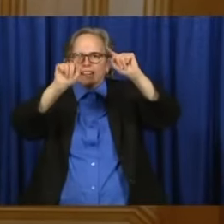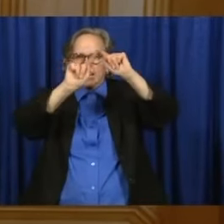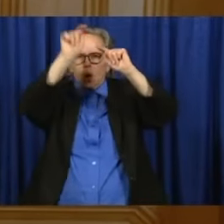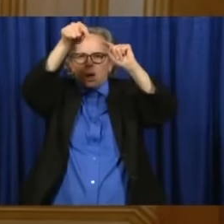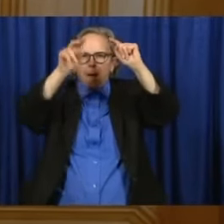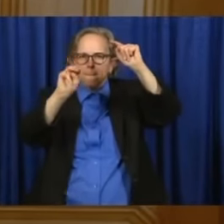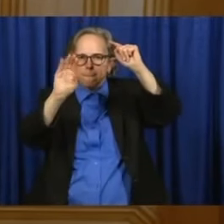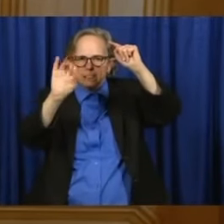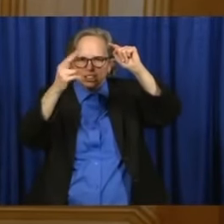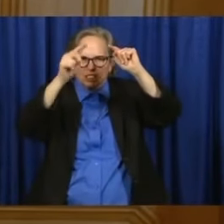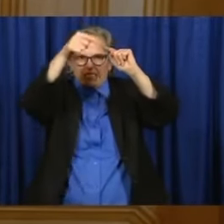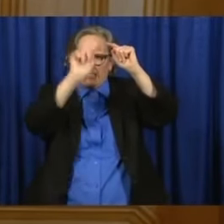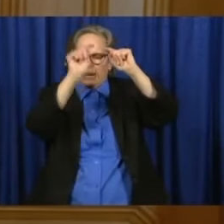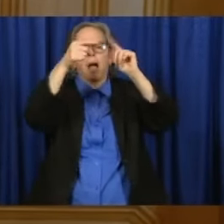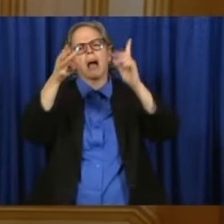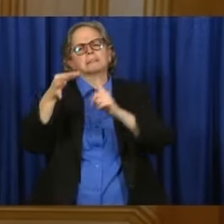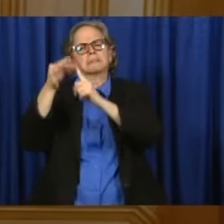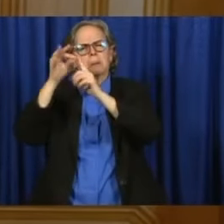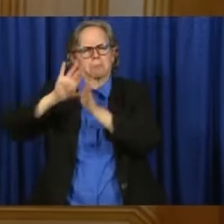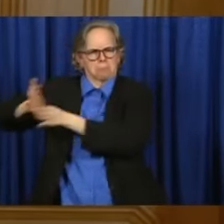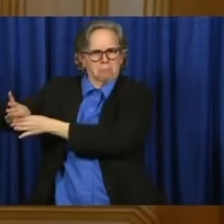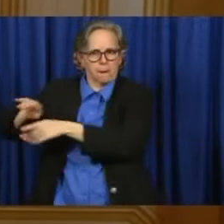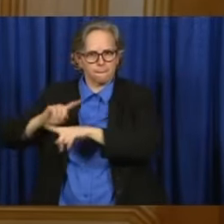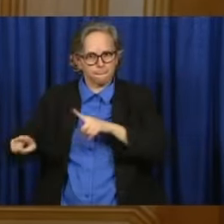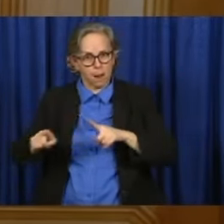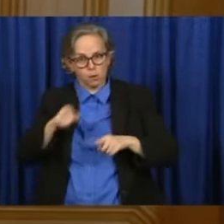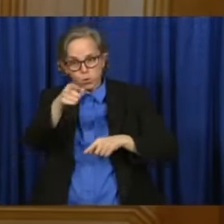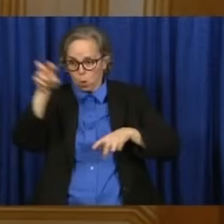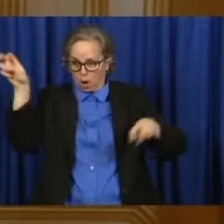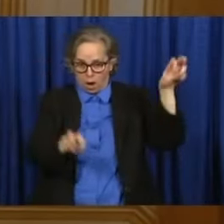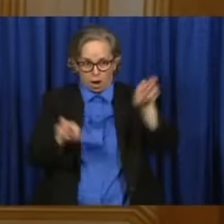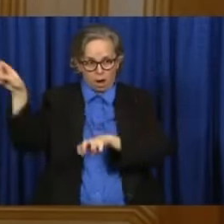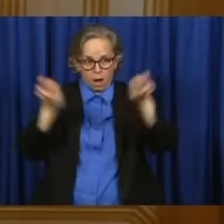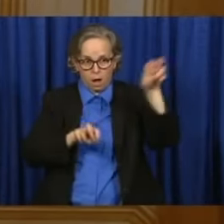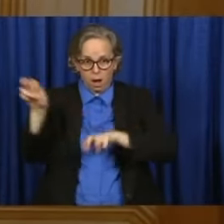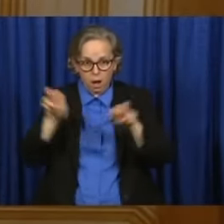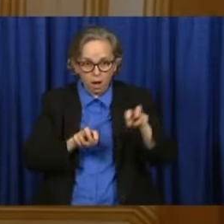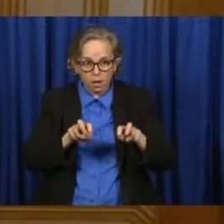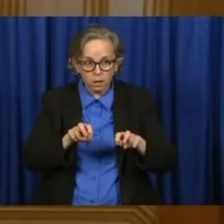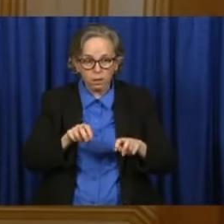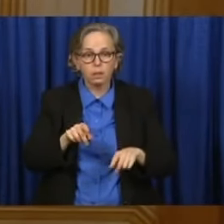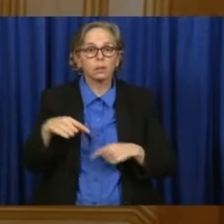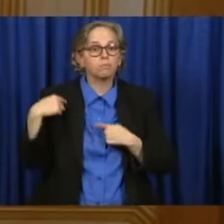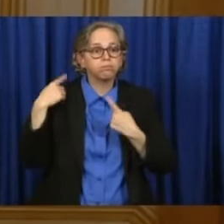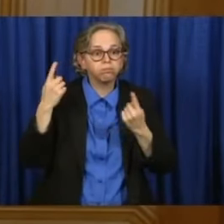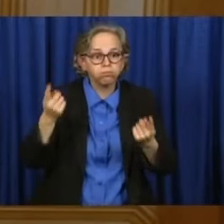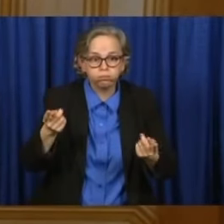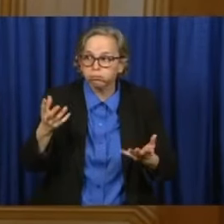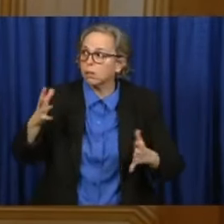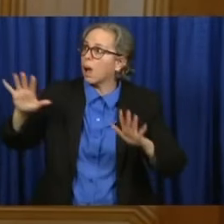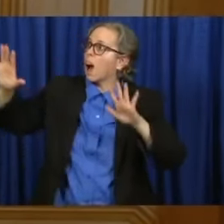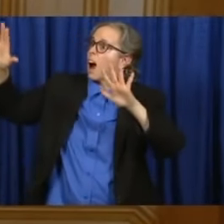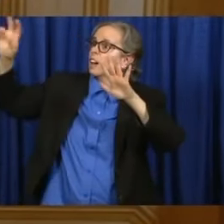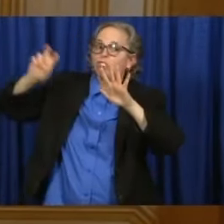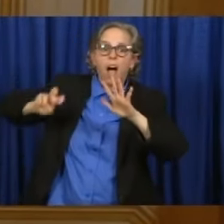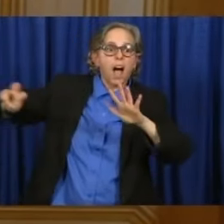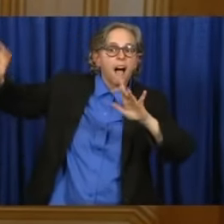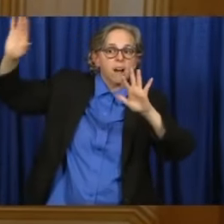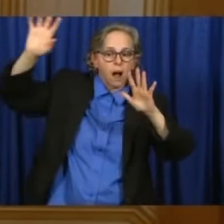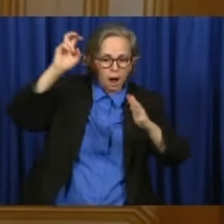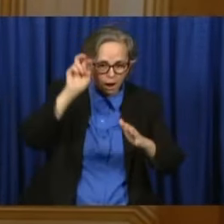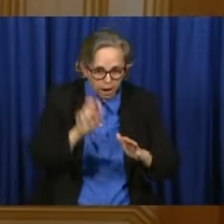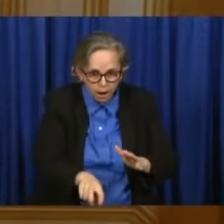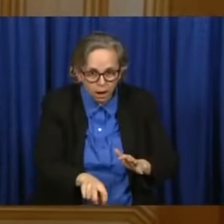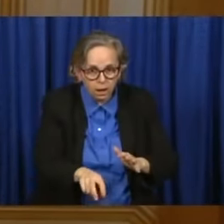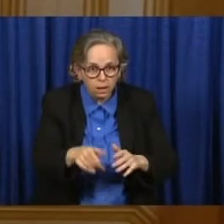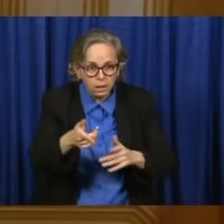talking about people who are coming in from out of state, who have been out of state and coming in. Again, this is for their safety.